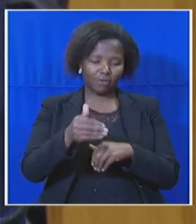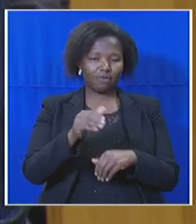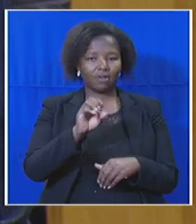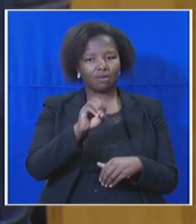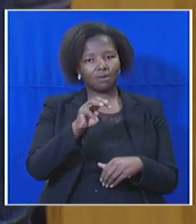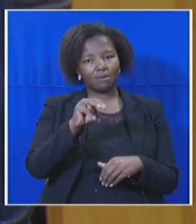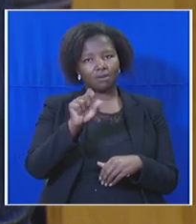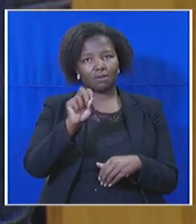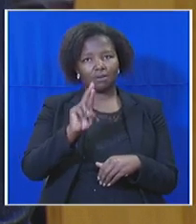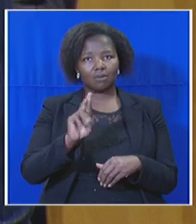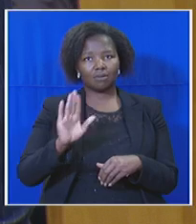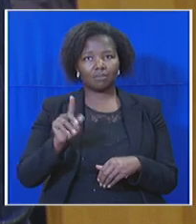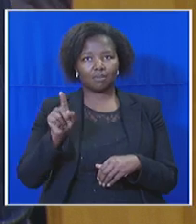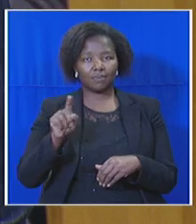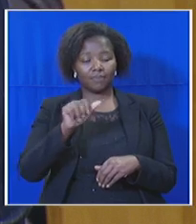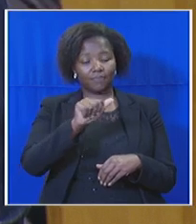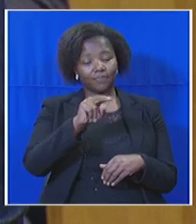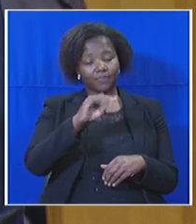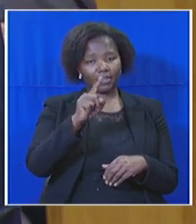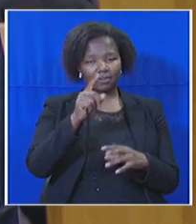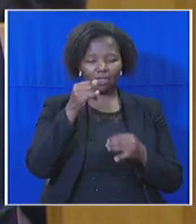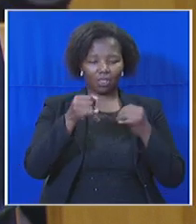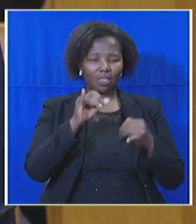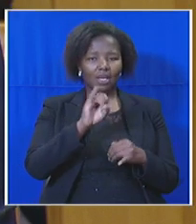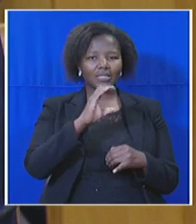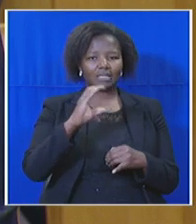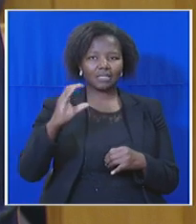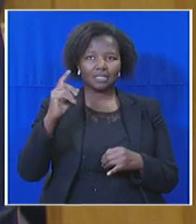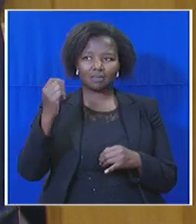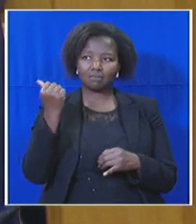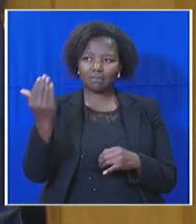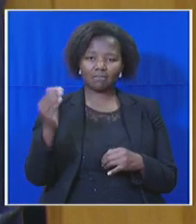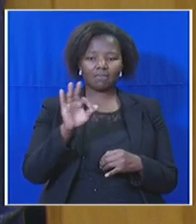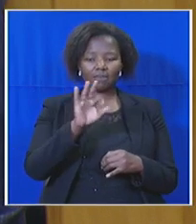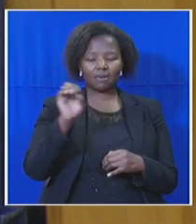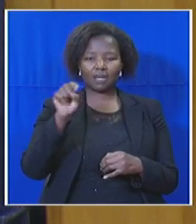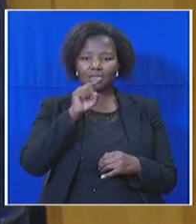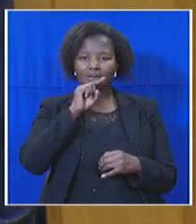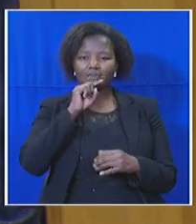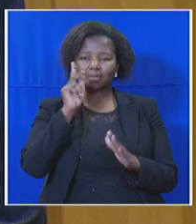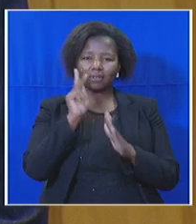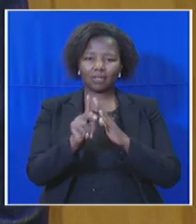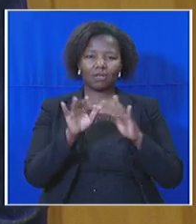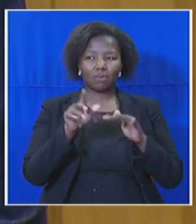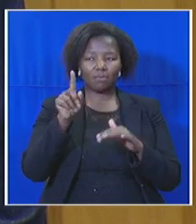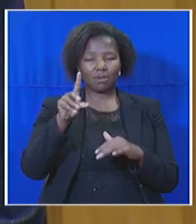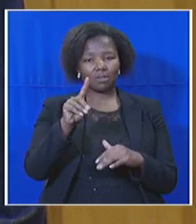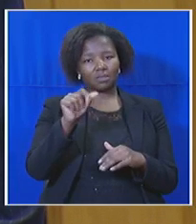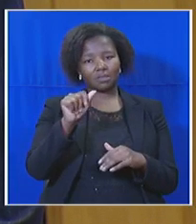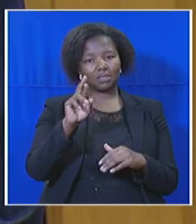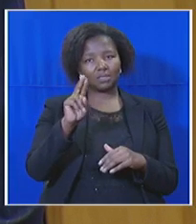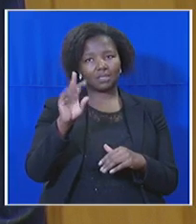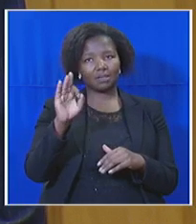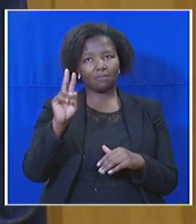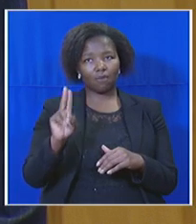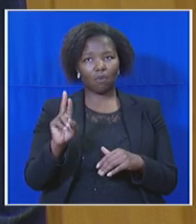ANC criticizes the ICC for indicting Bashir for 300,000 dead in Darfur. He has not been indicted for